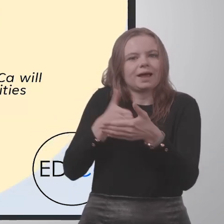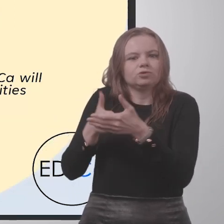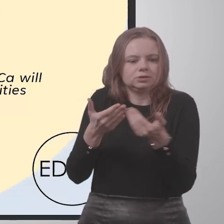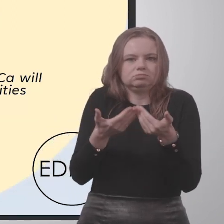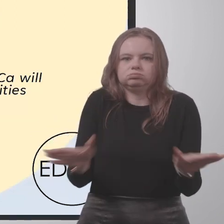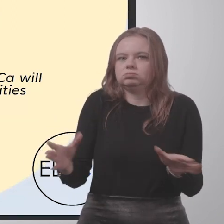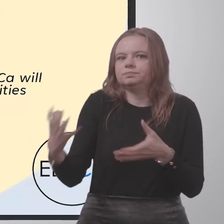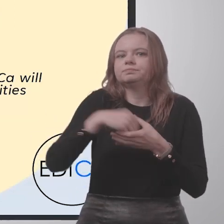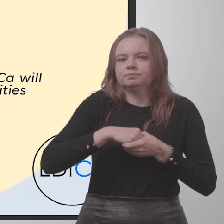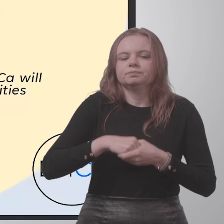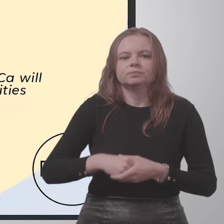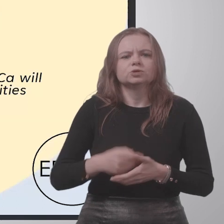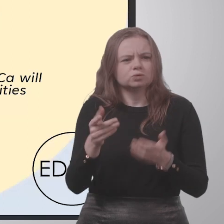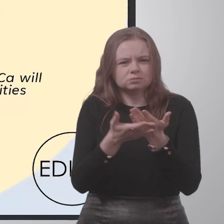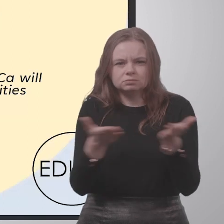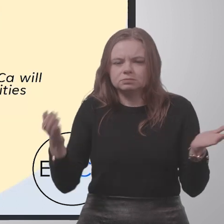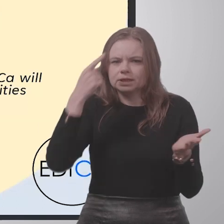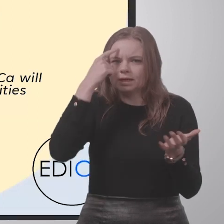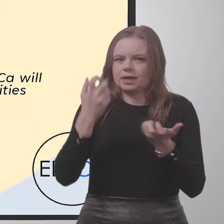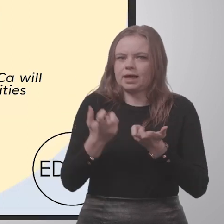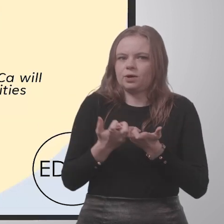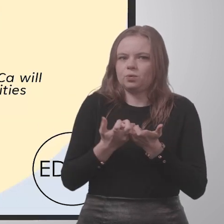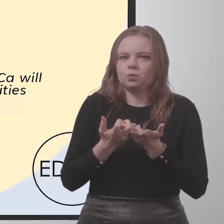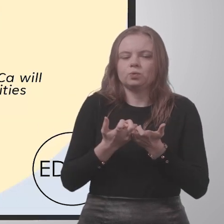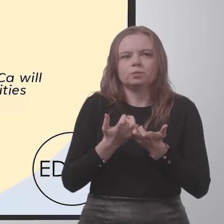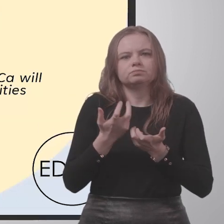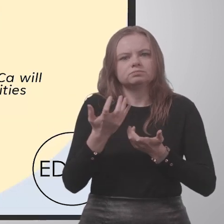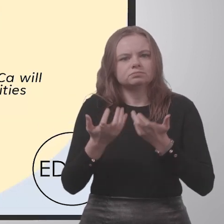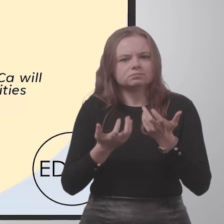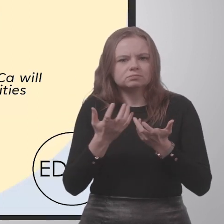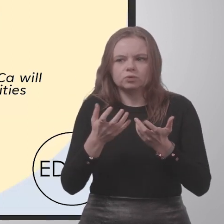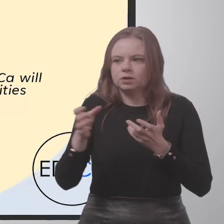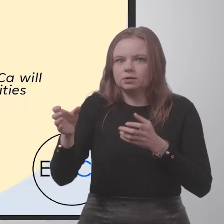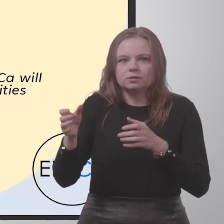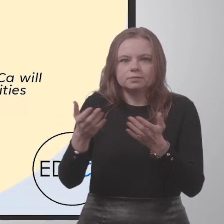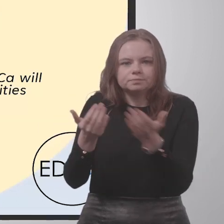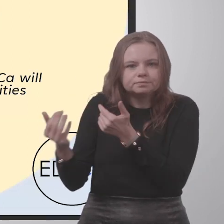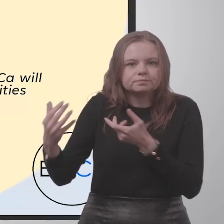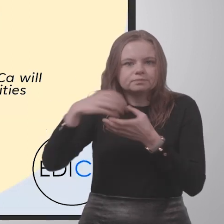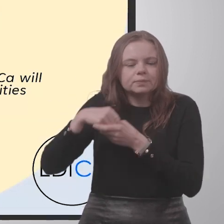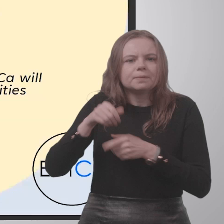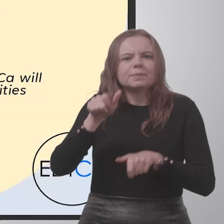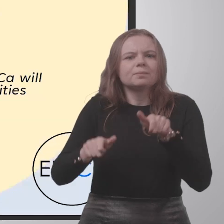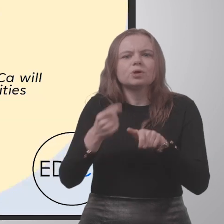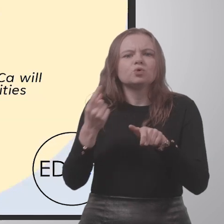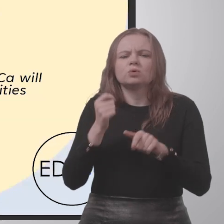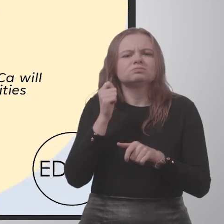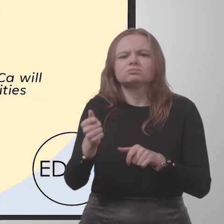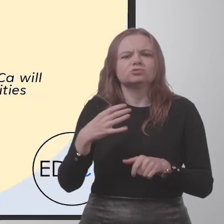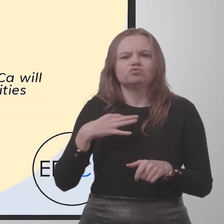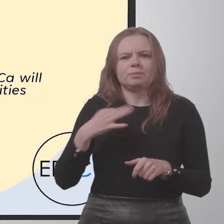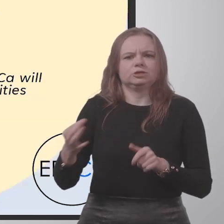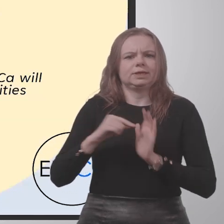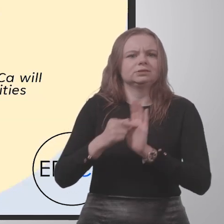the gambit, there's really this kind of thinking around how we embody lots of different underrepresented people and do it in a way that